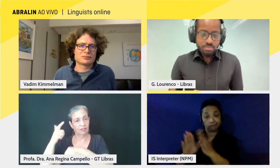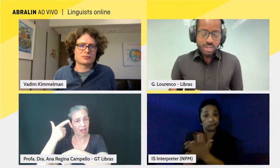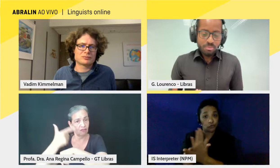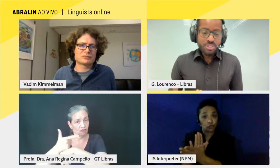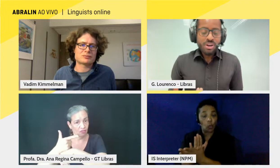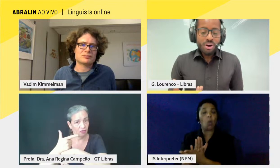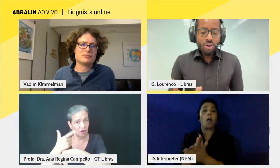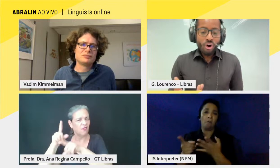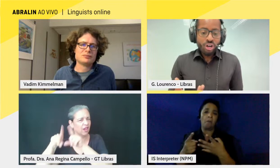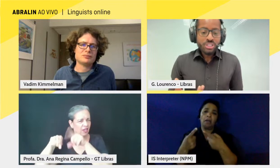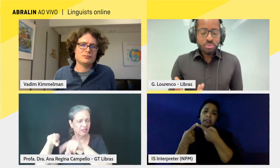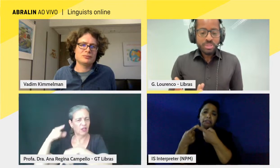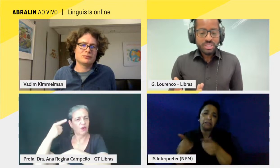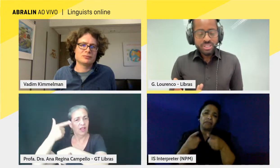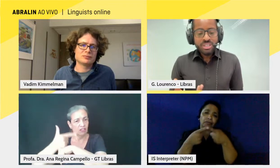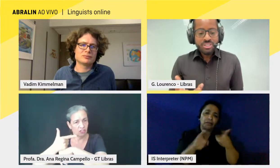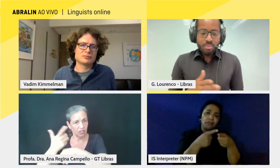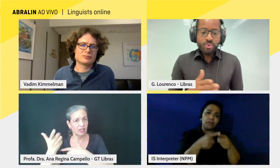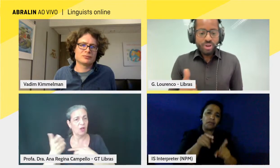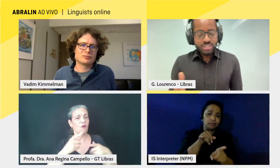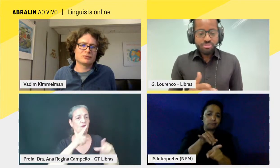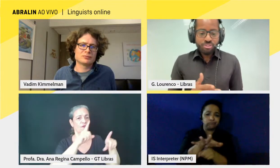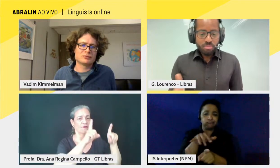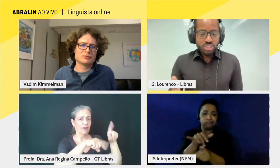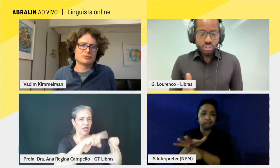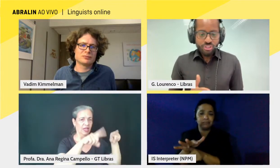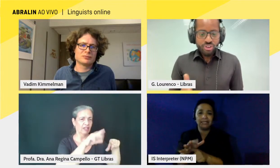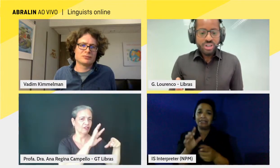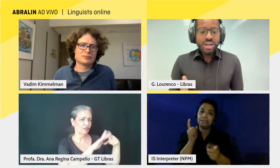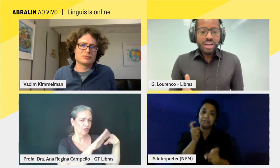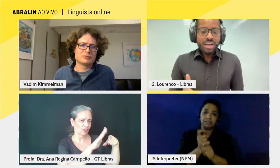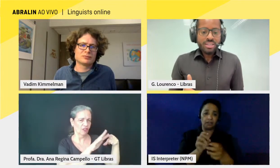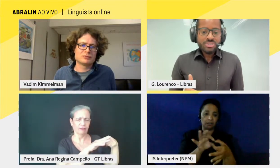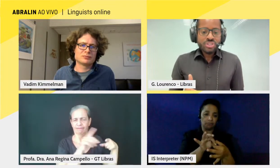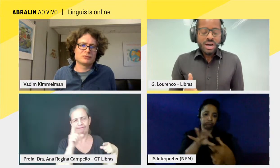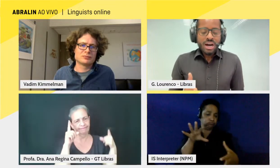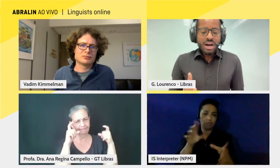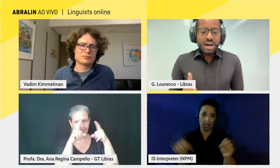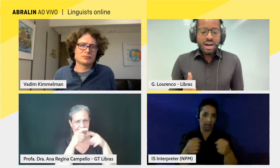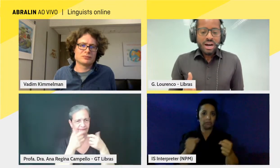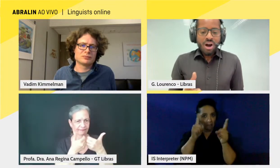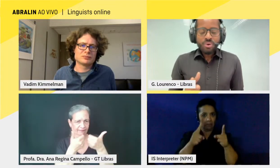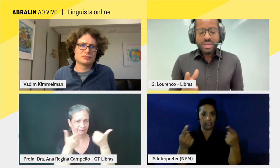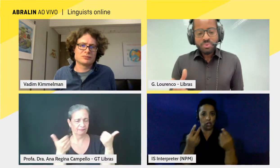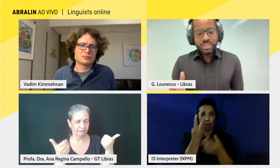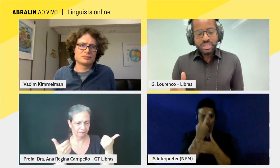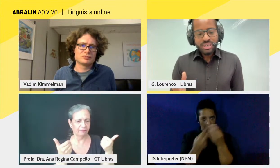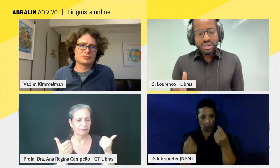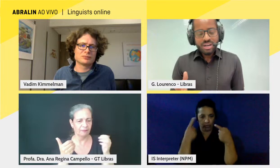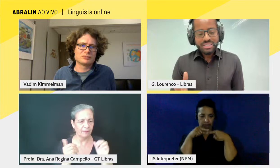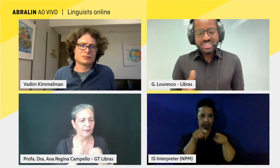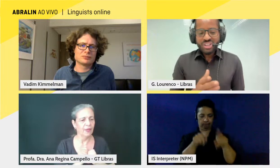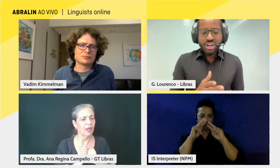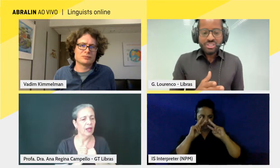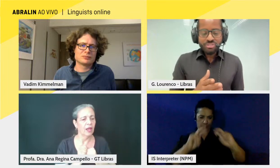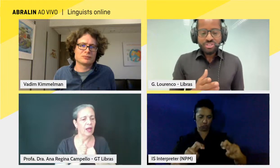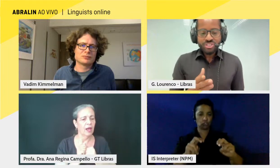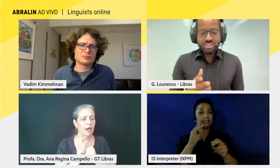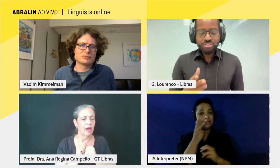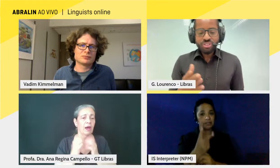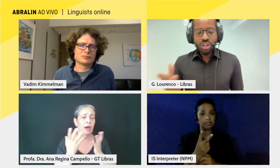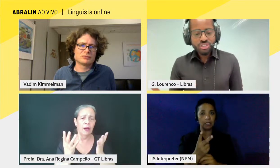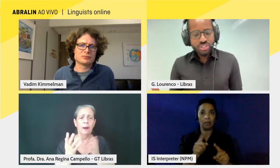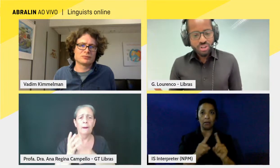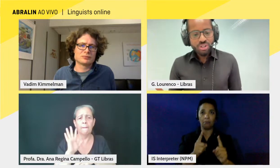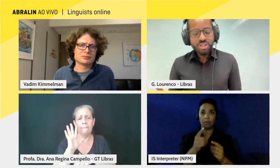that sometimes are hard to be separated from each other. And how can we decide if this